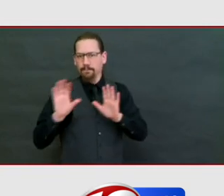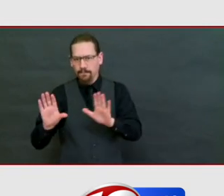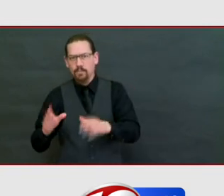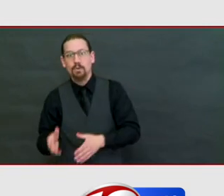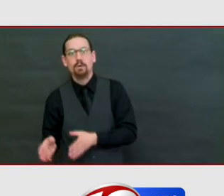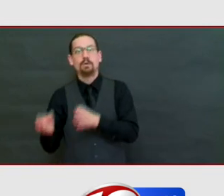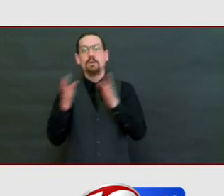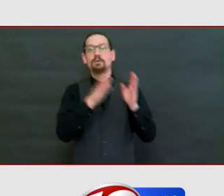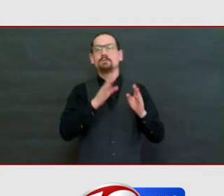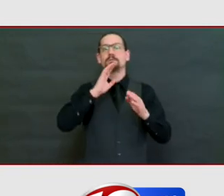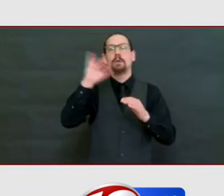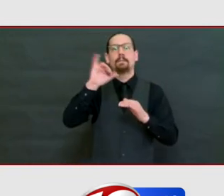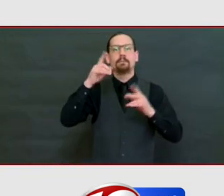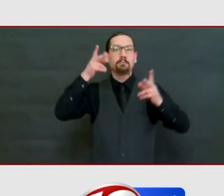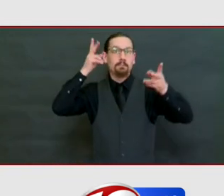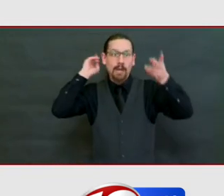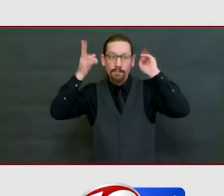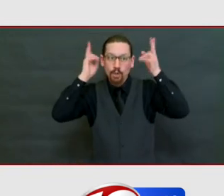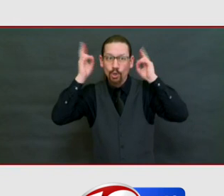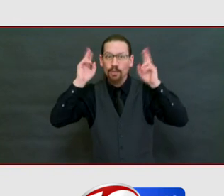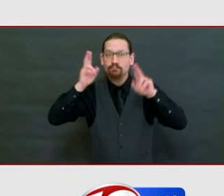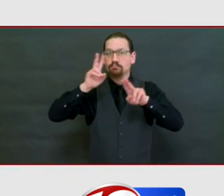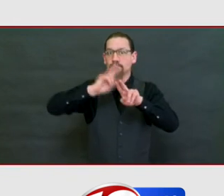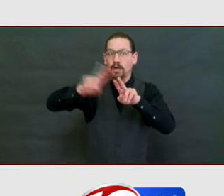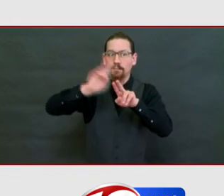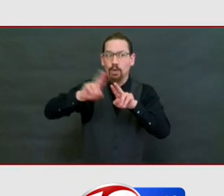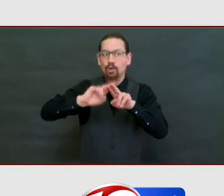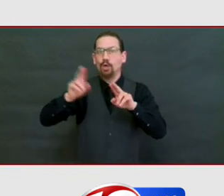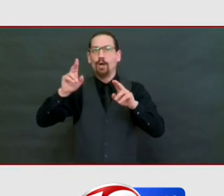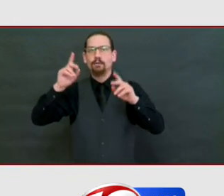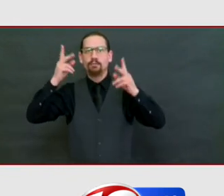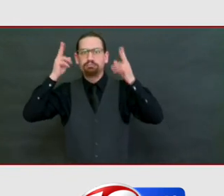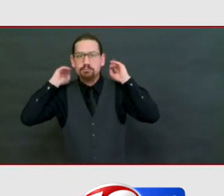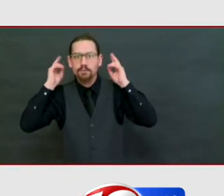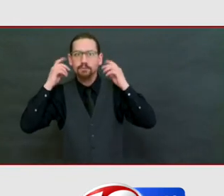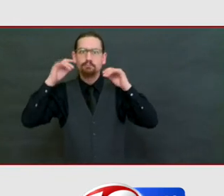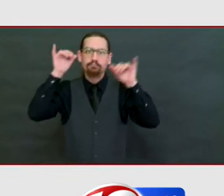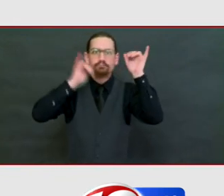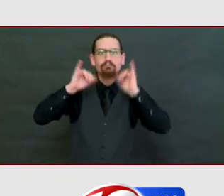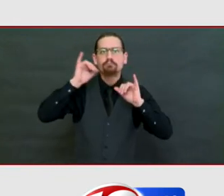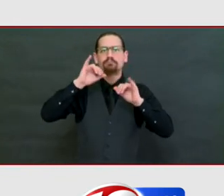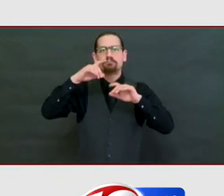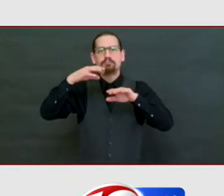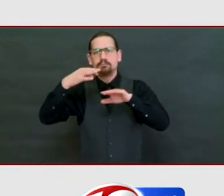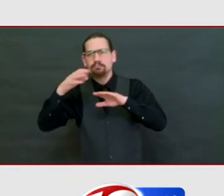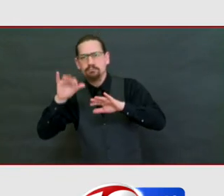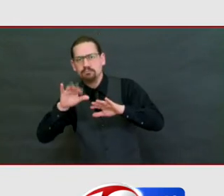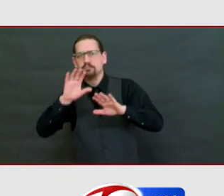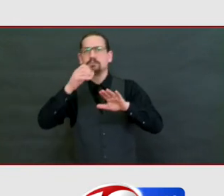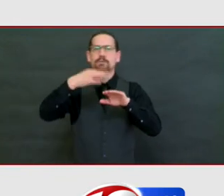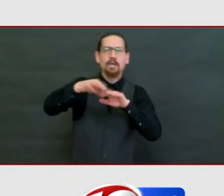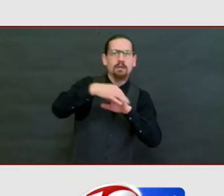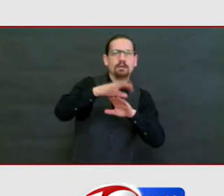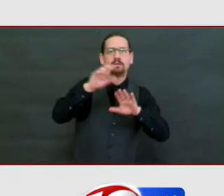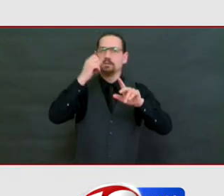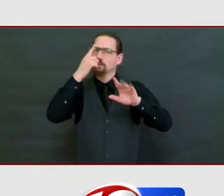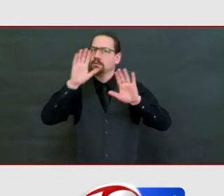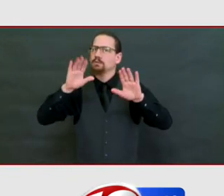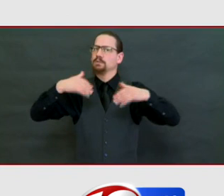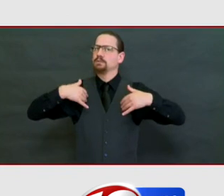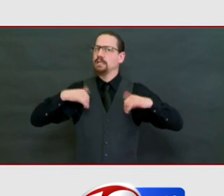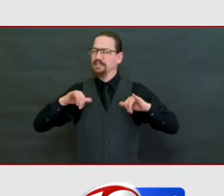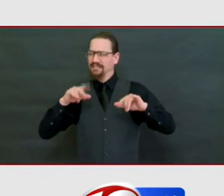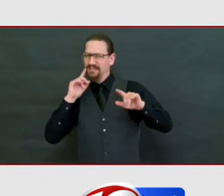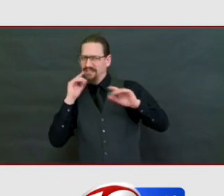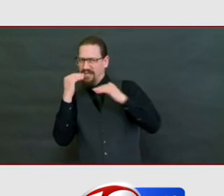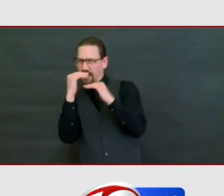Guidelines are going to be put in place so medical offices that have reduced in-person hours or have closed now, like